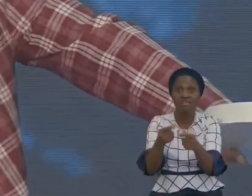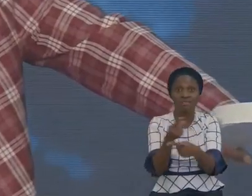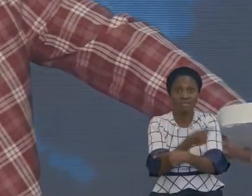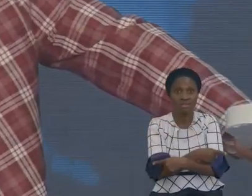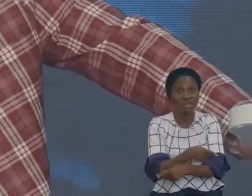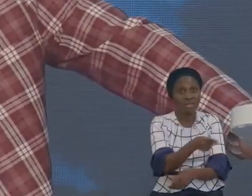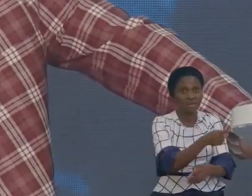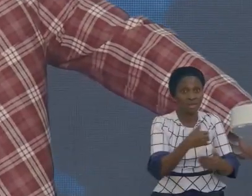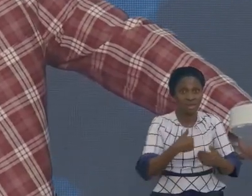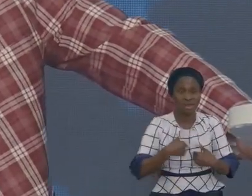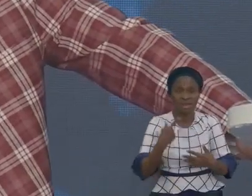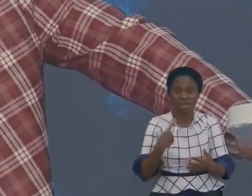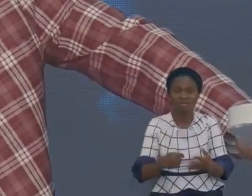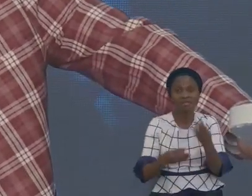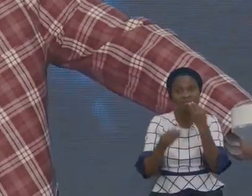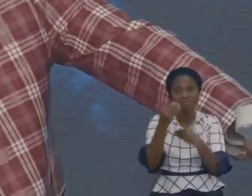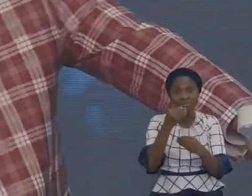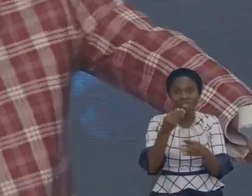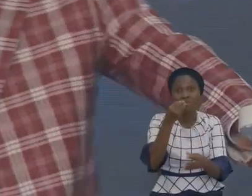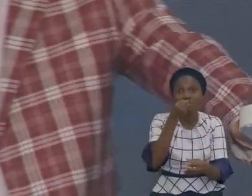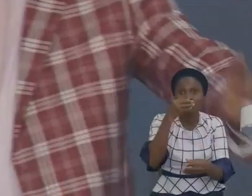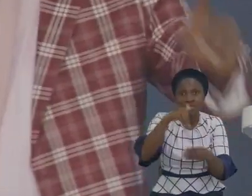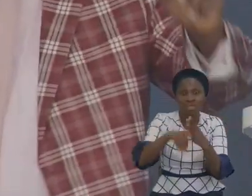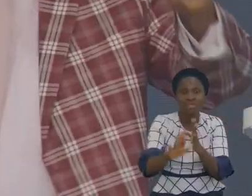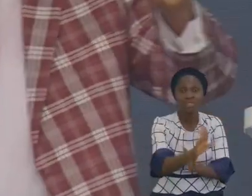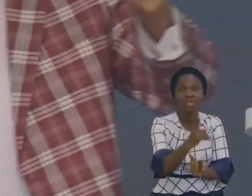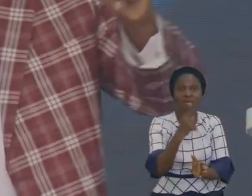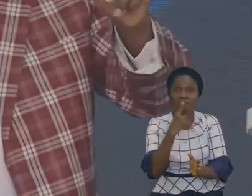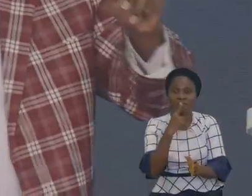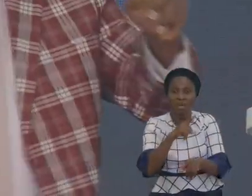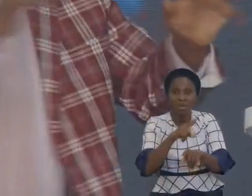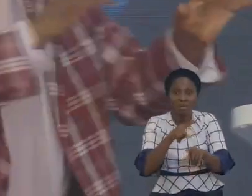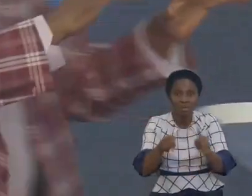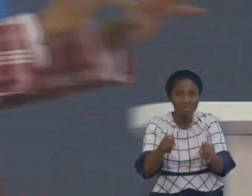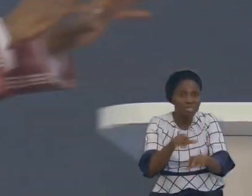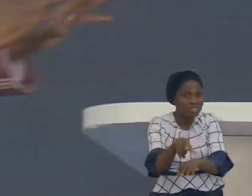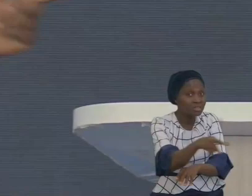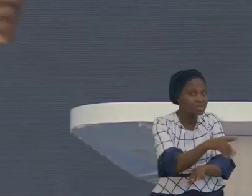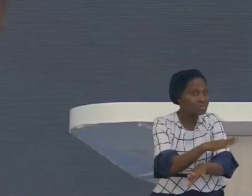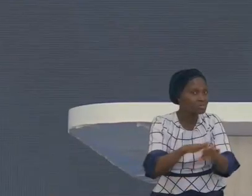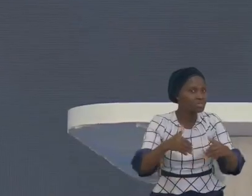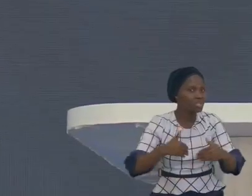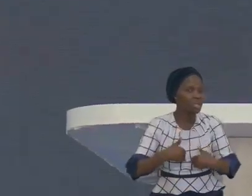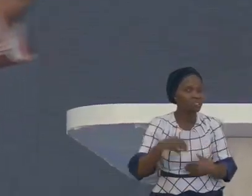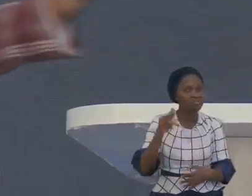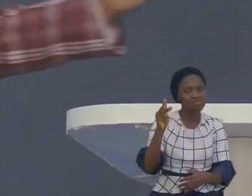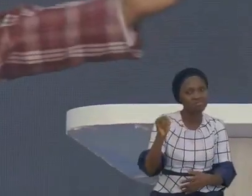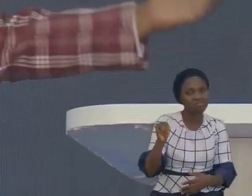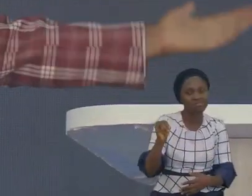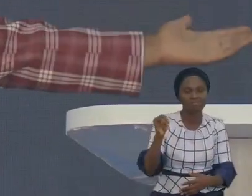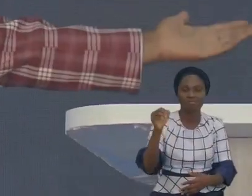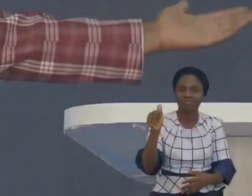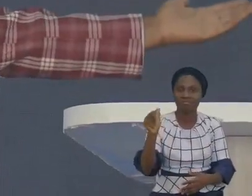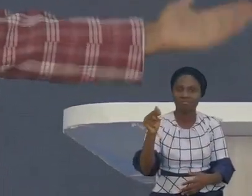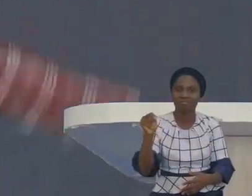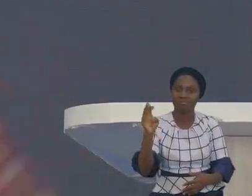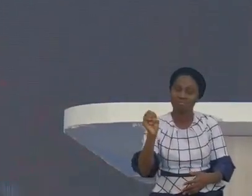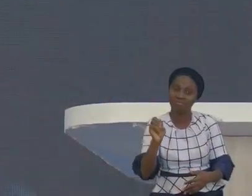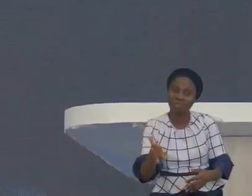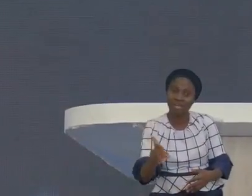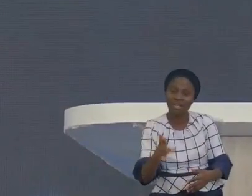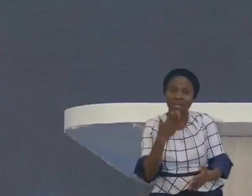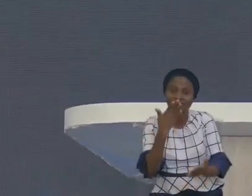manners, character, behavior in the sight of the Lord. Manna to eat, no manna in